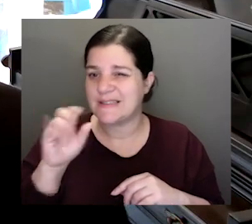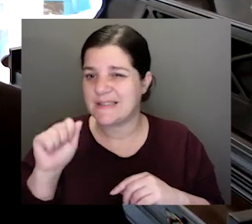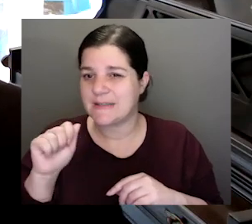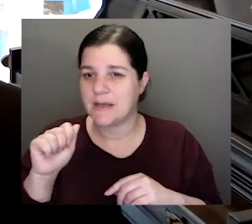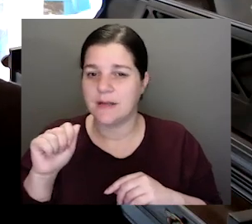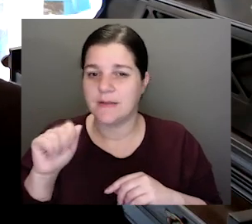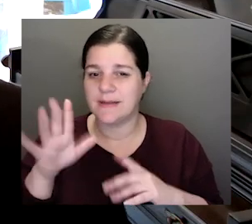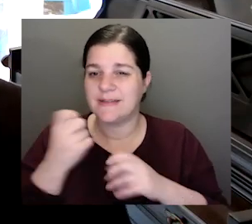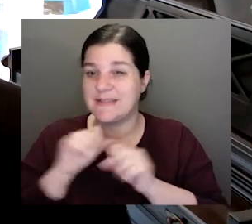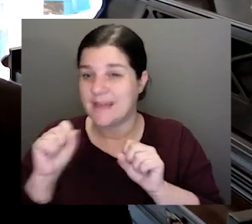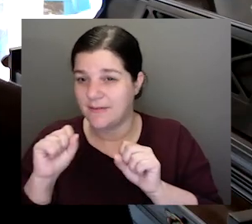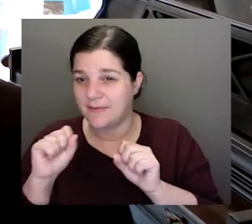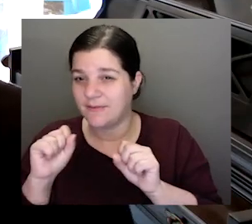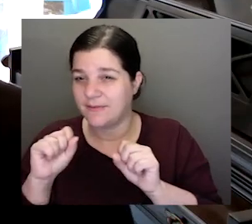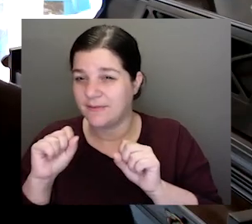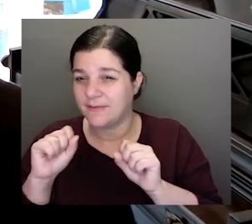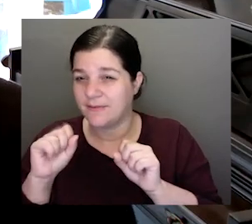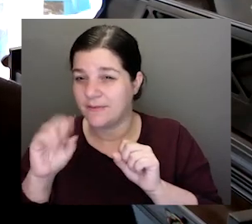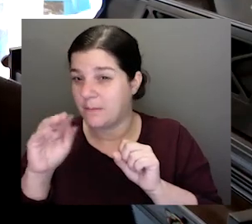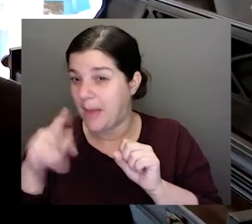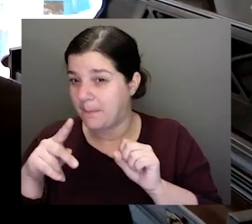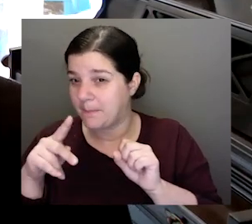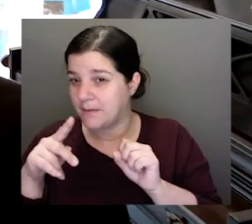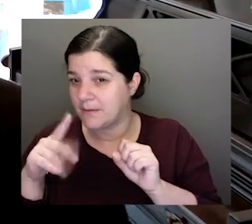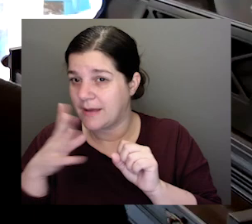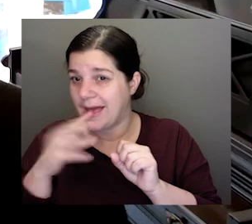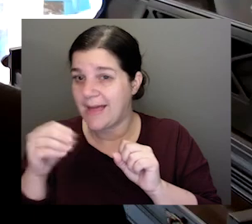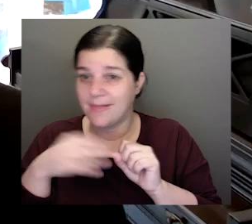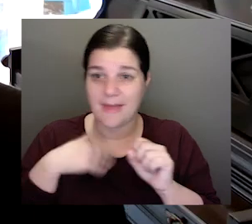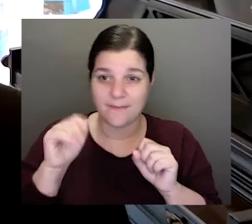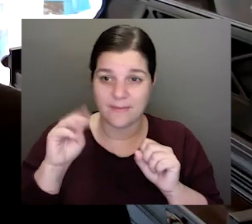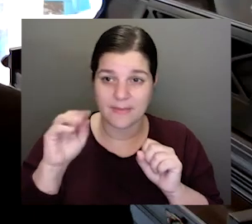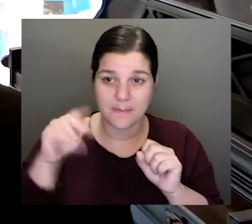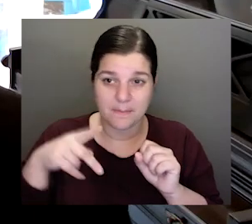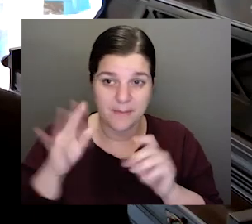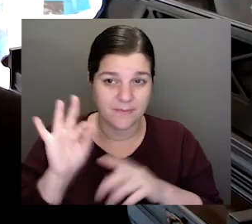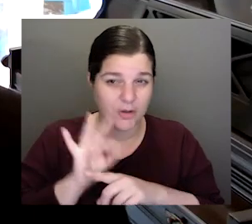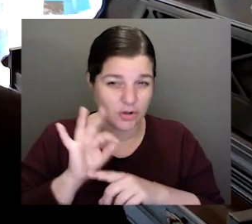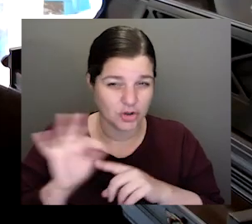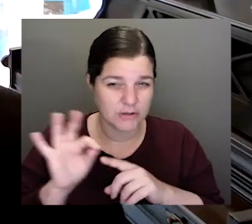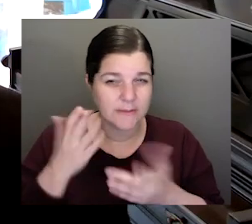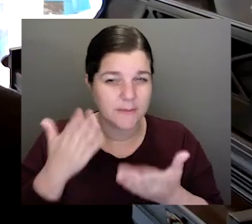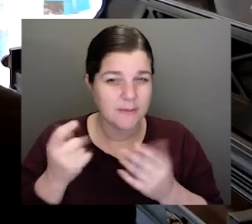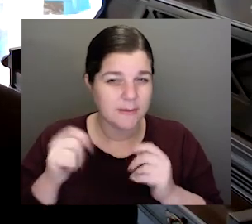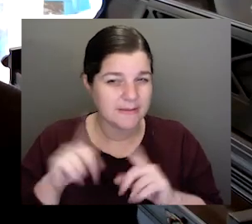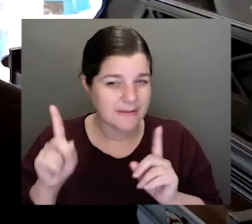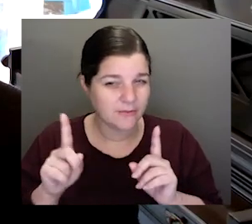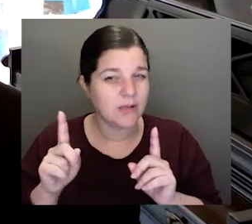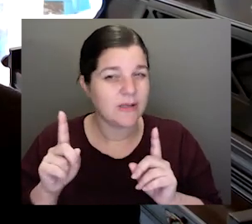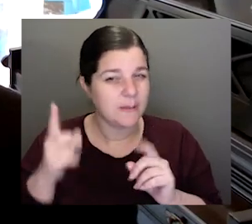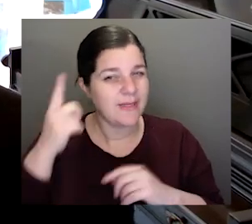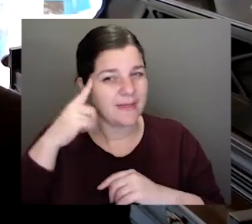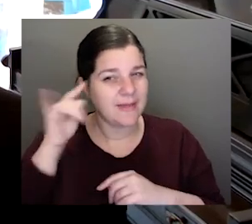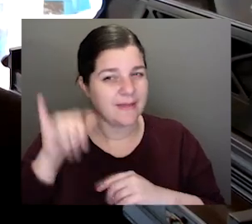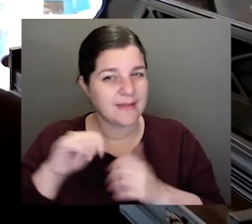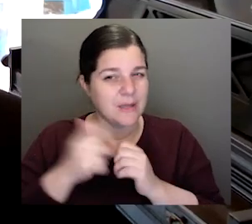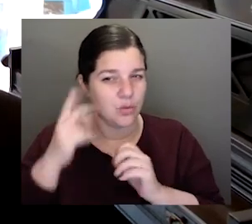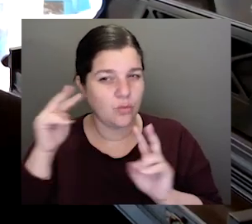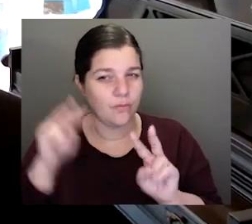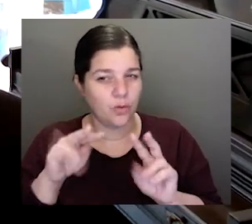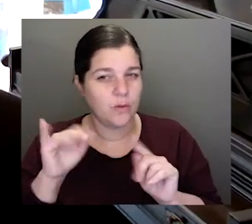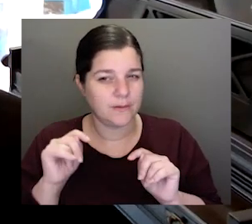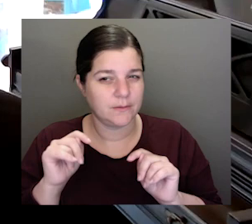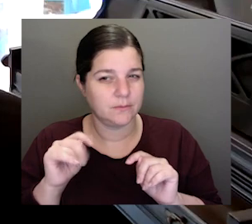and that might be a little bit different. But I do know that that's the way you will have to view it. Over. Thank you,